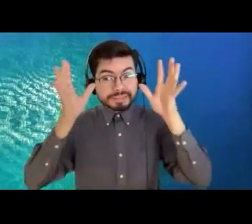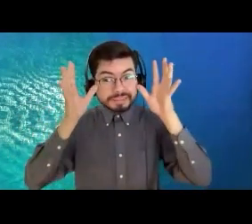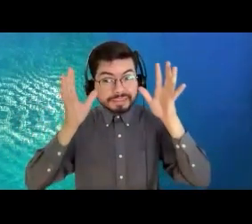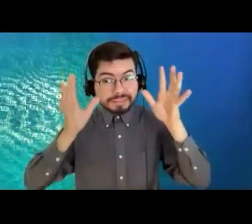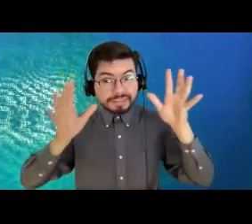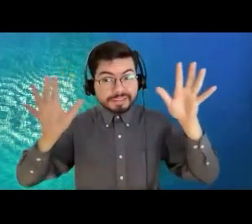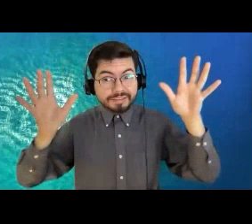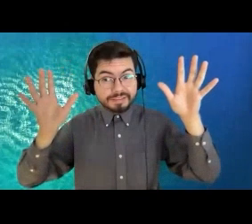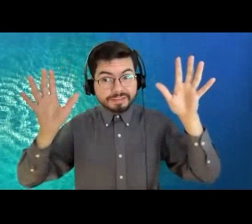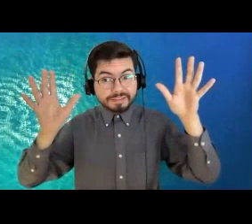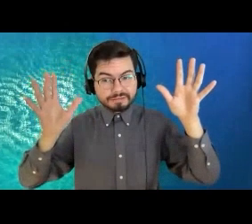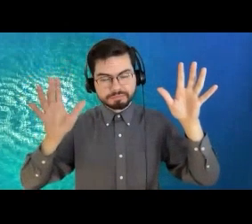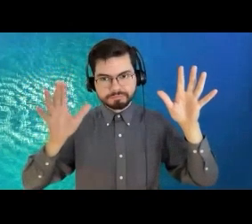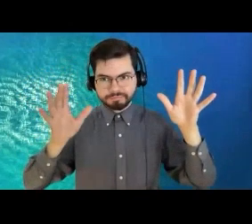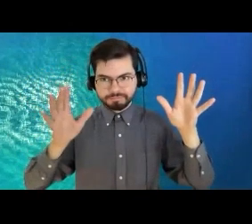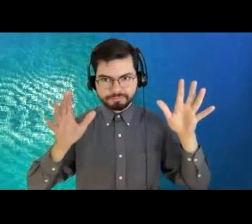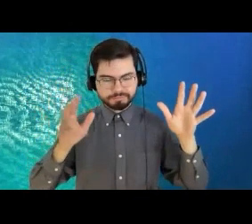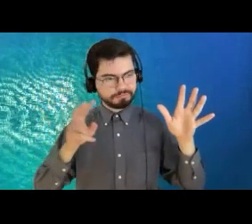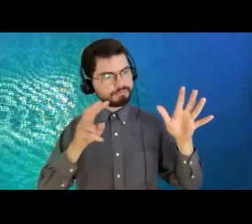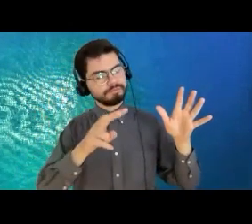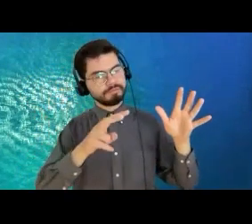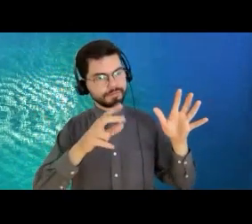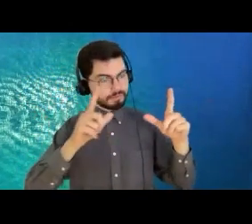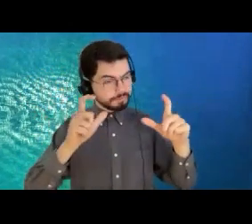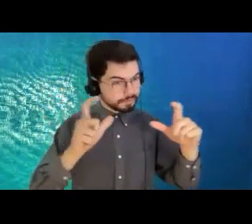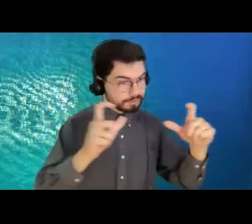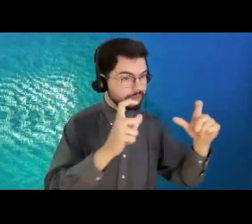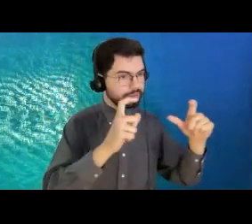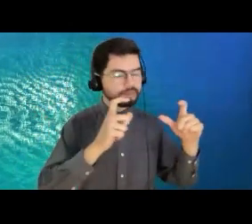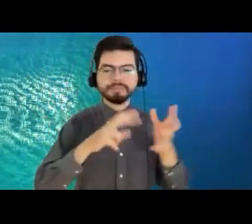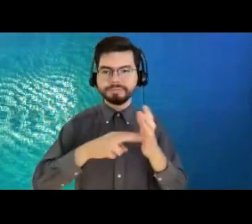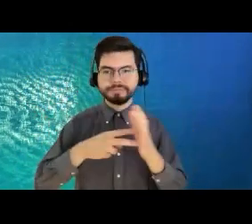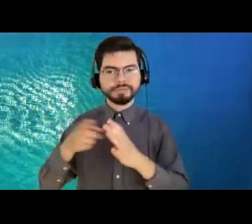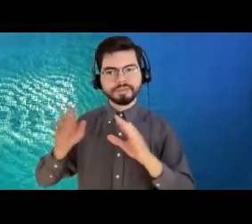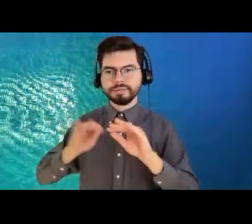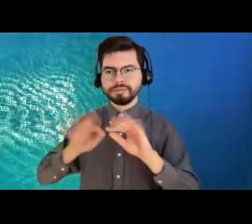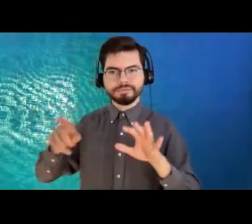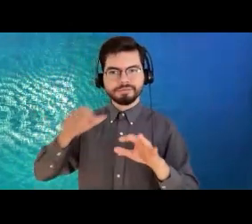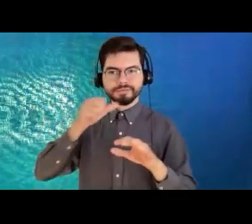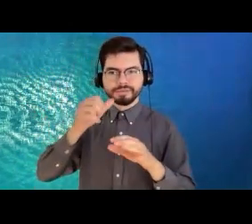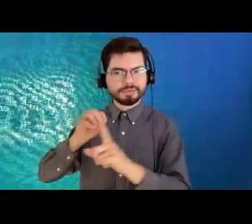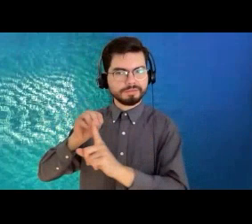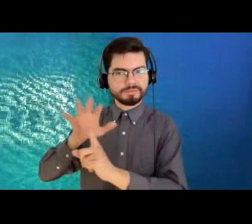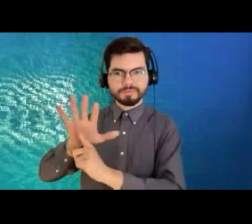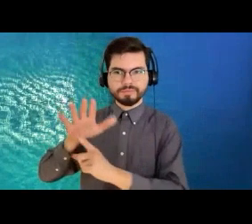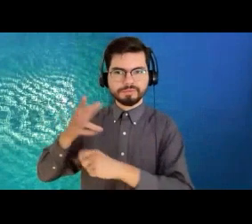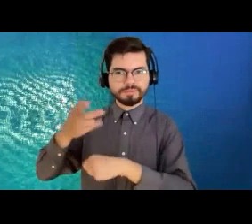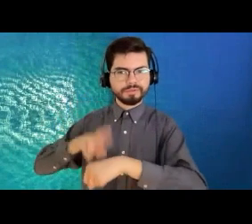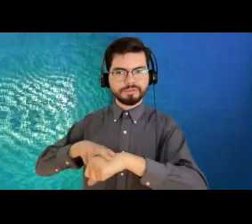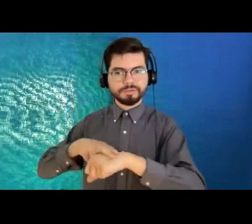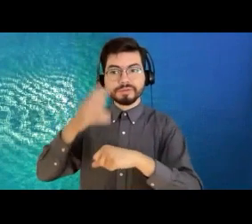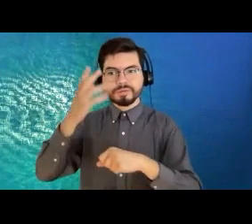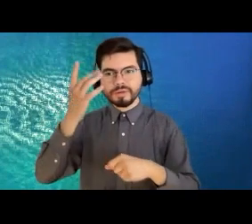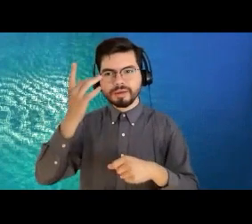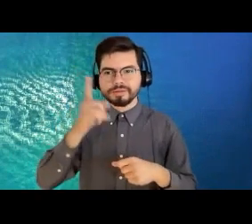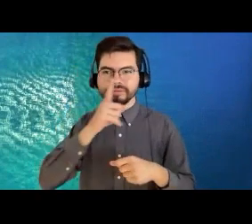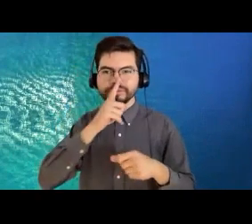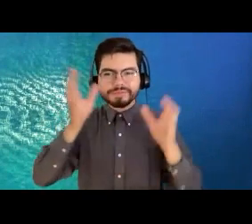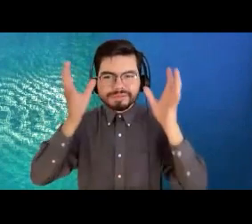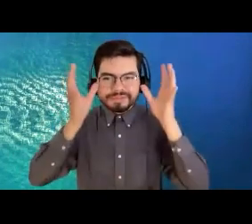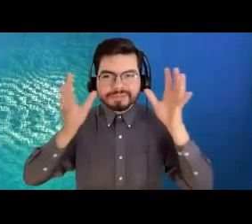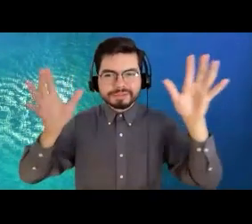you can drive the New Jersey Turnpike and see deer. So coming from this is a